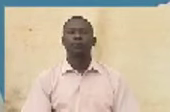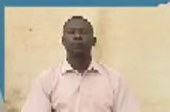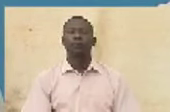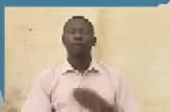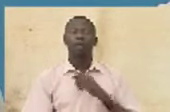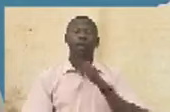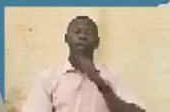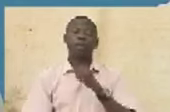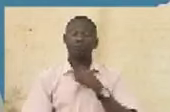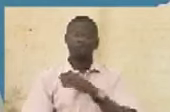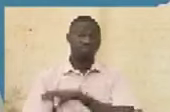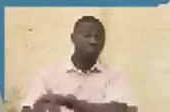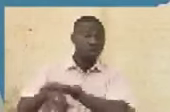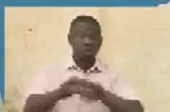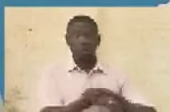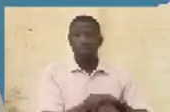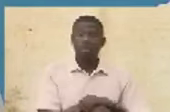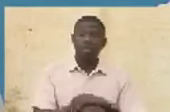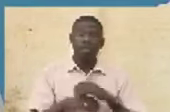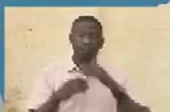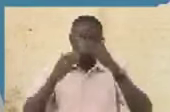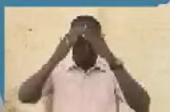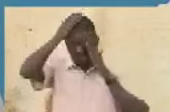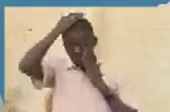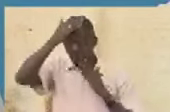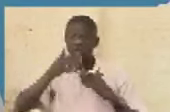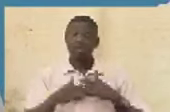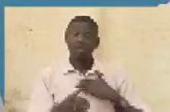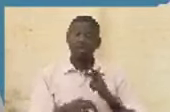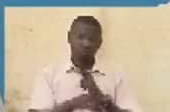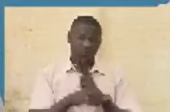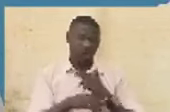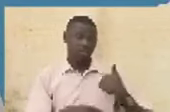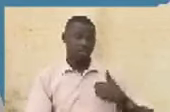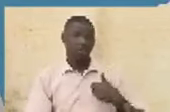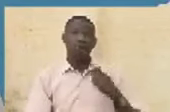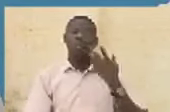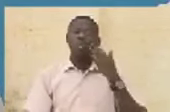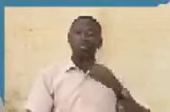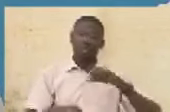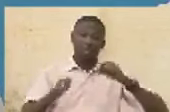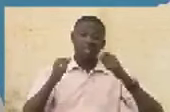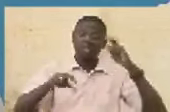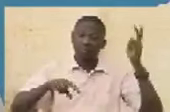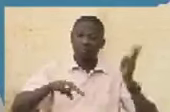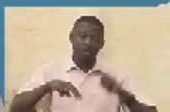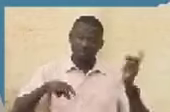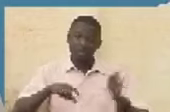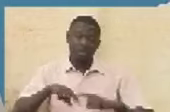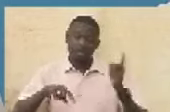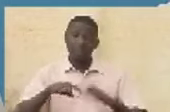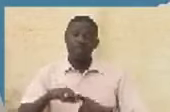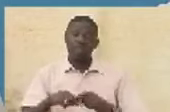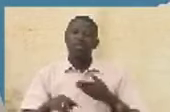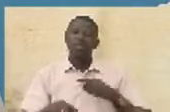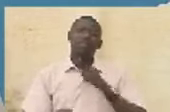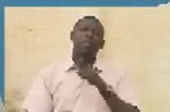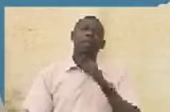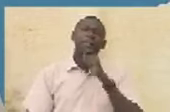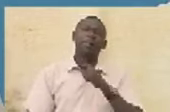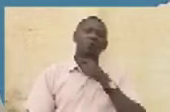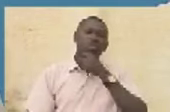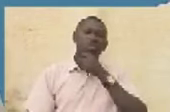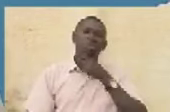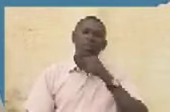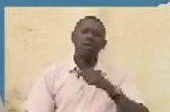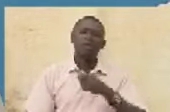brought out by the soldiers, and when they started beating him, his younger brother came and told him that comply with these